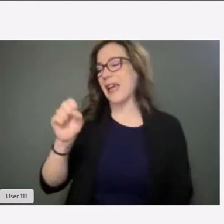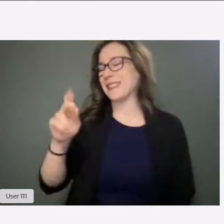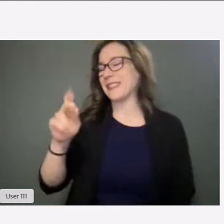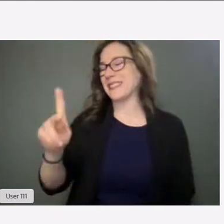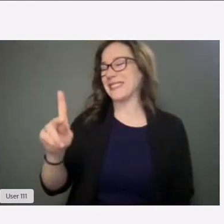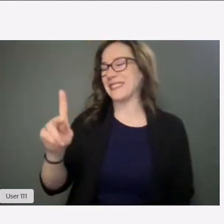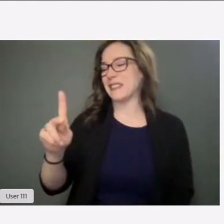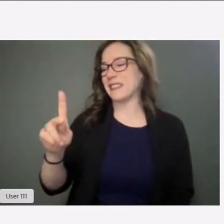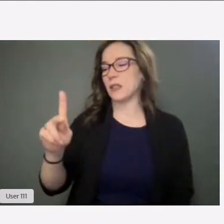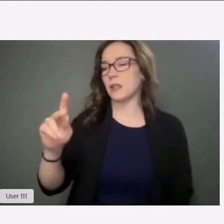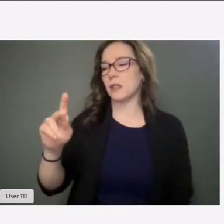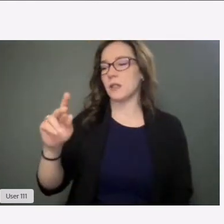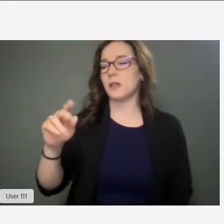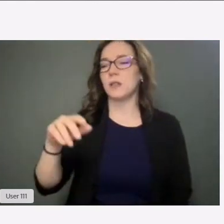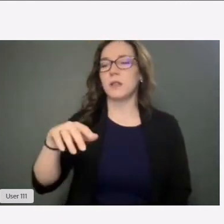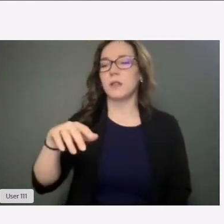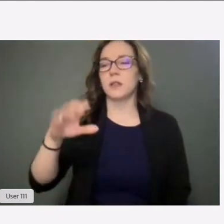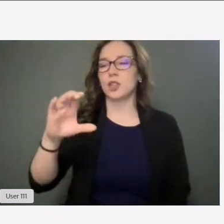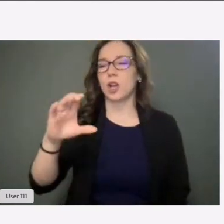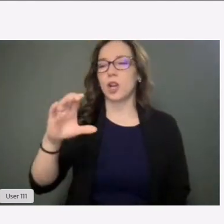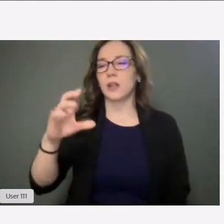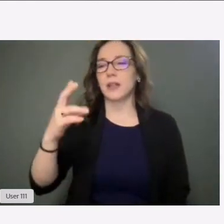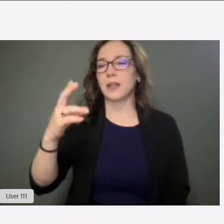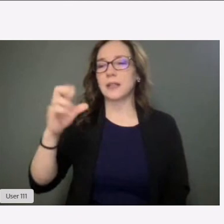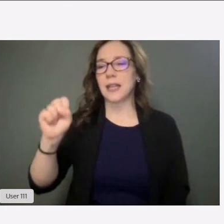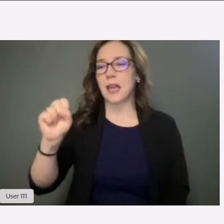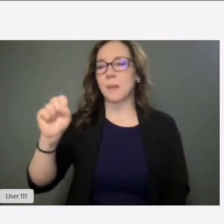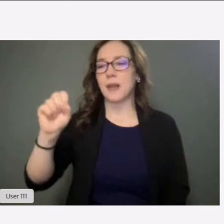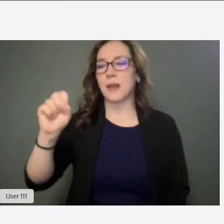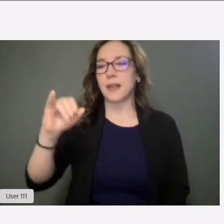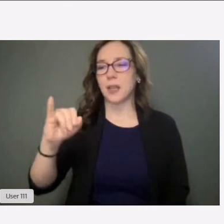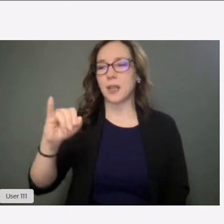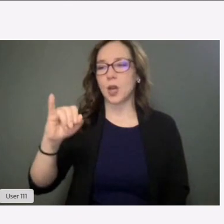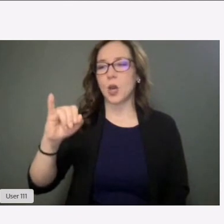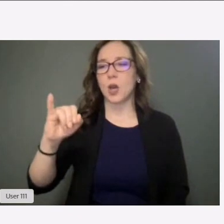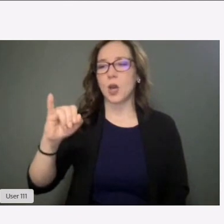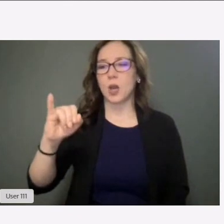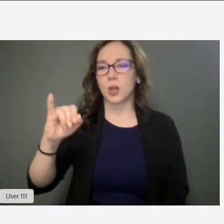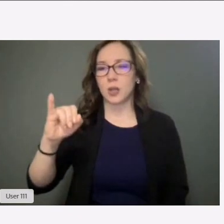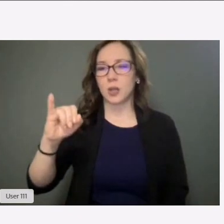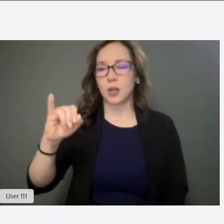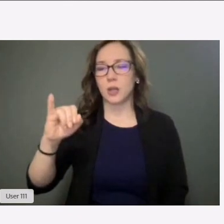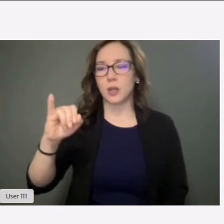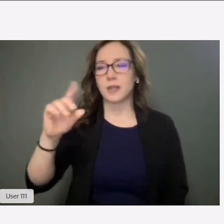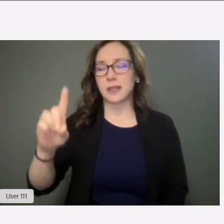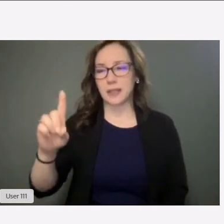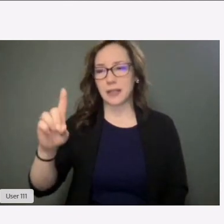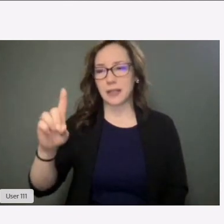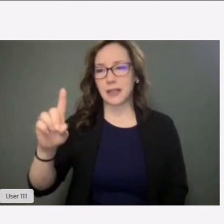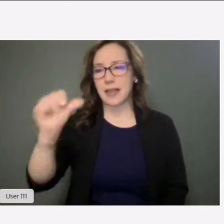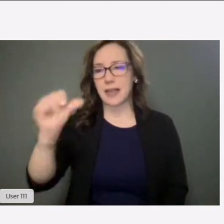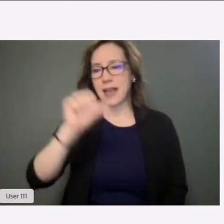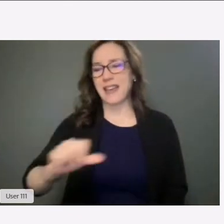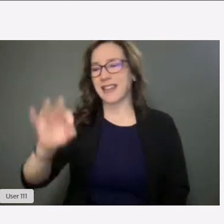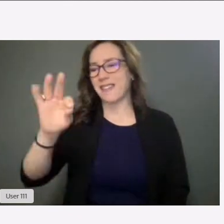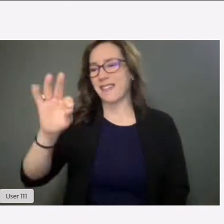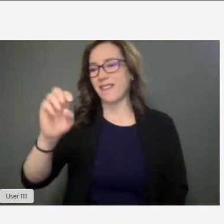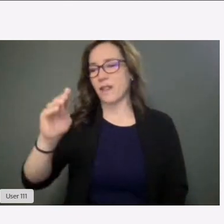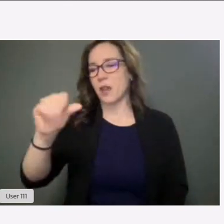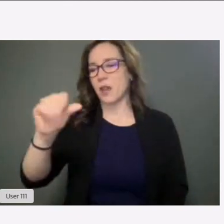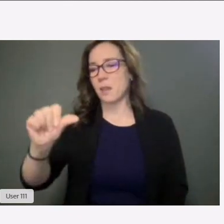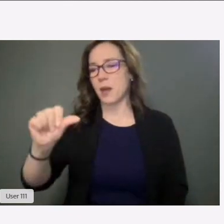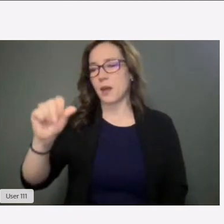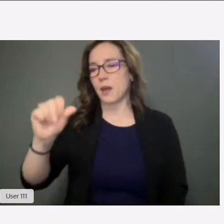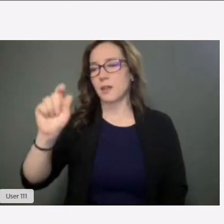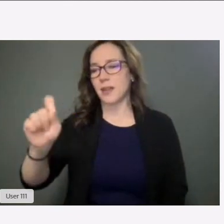Ask Charlie, Sam, Indigo, Delta, ask CSID at